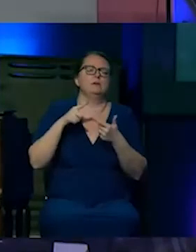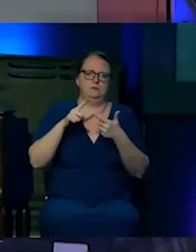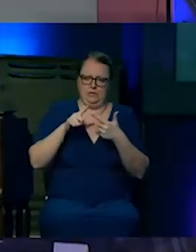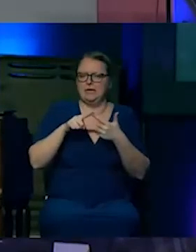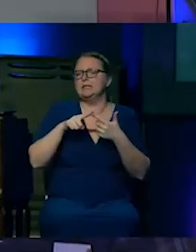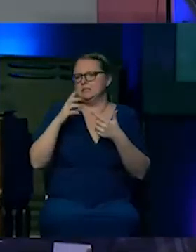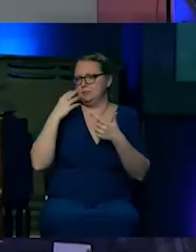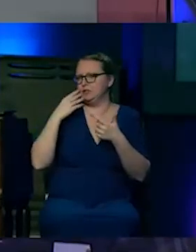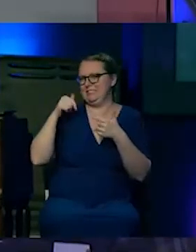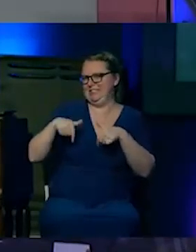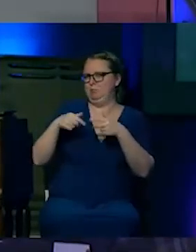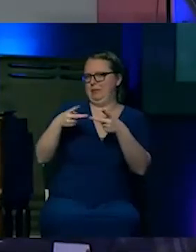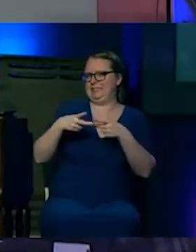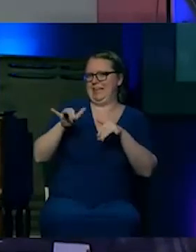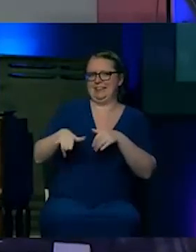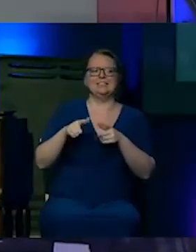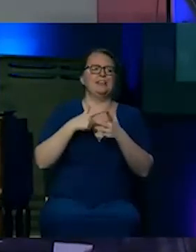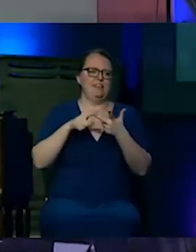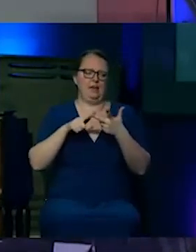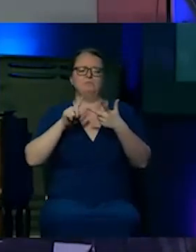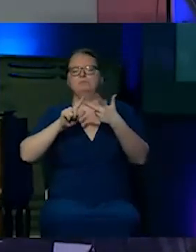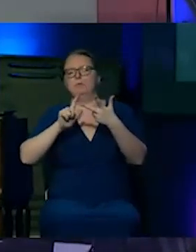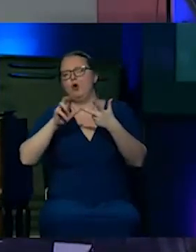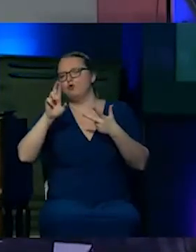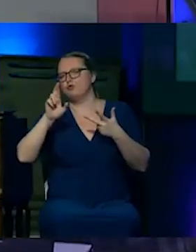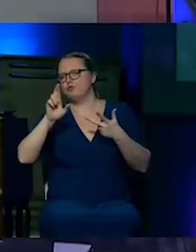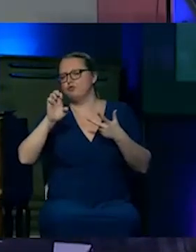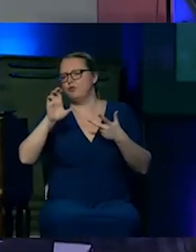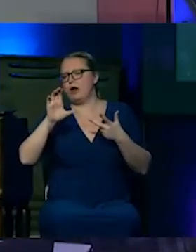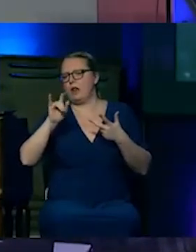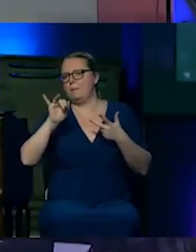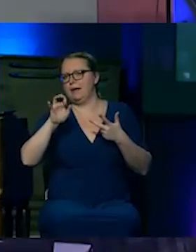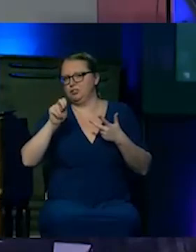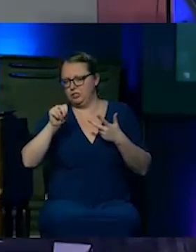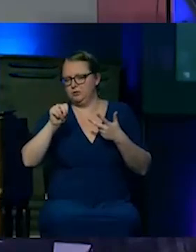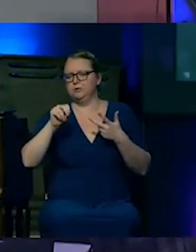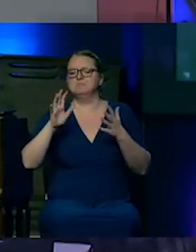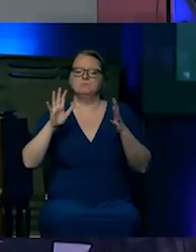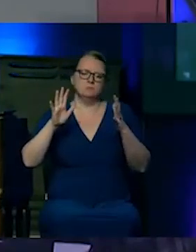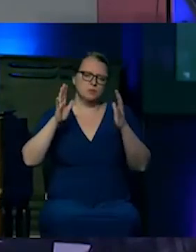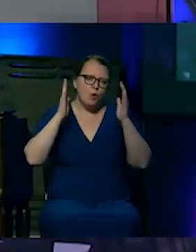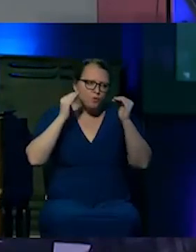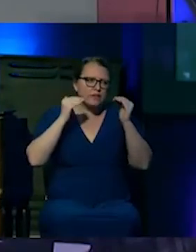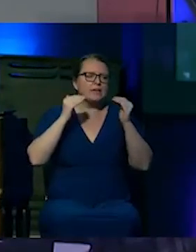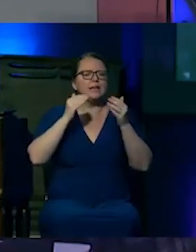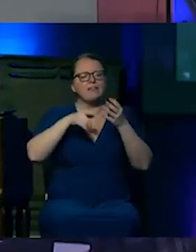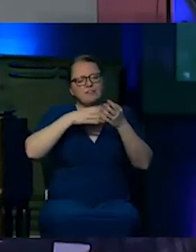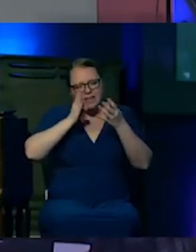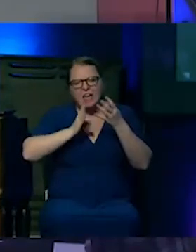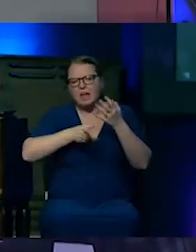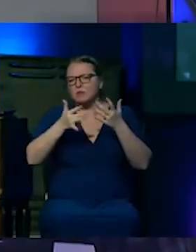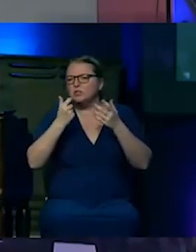this. And then, reclamation. I'll finish out with a quick conclusion, then we can also kind of hopefully do some question and response as